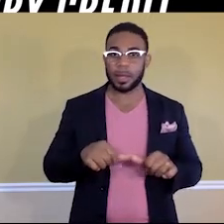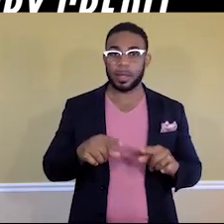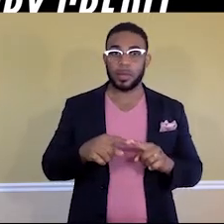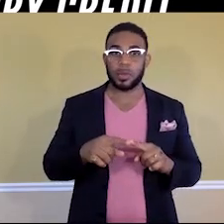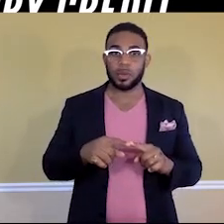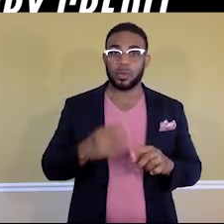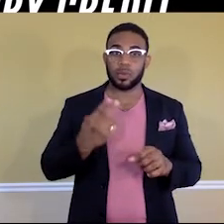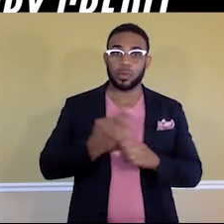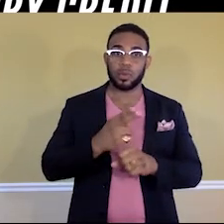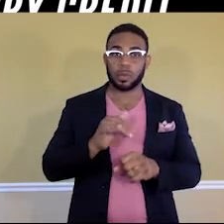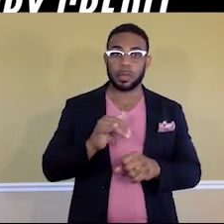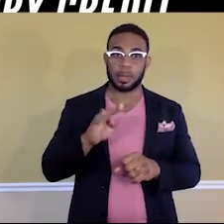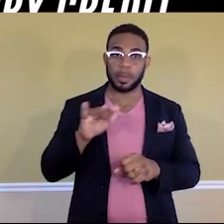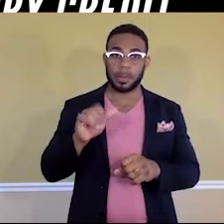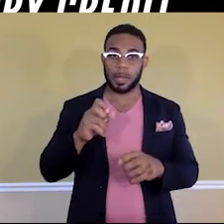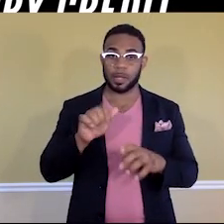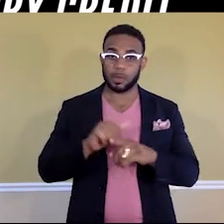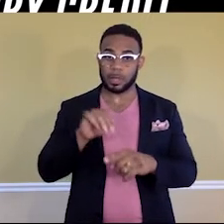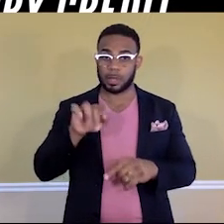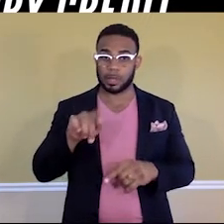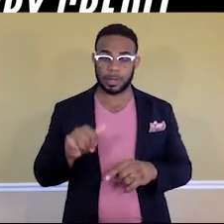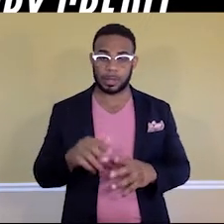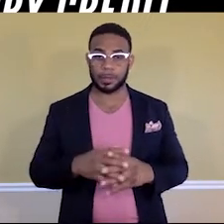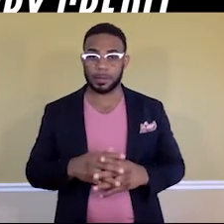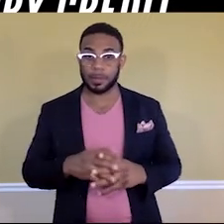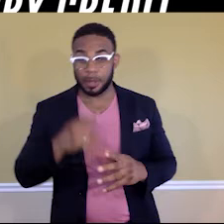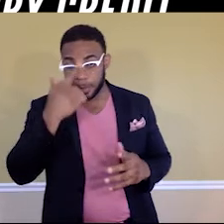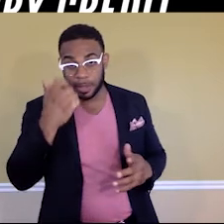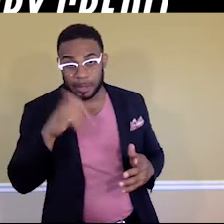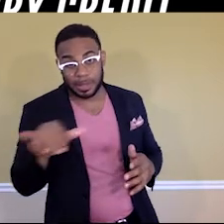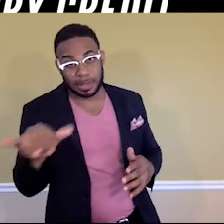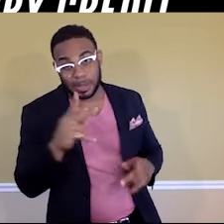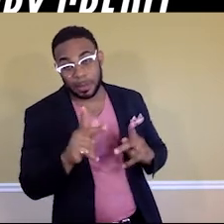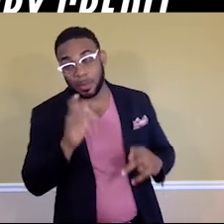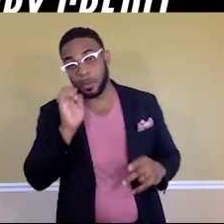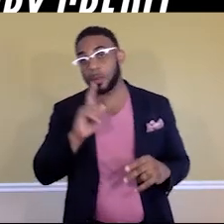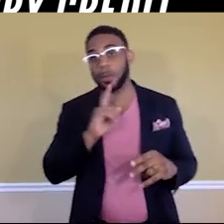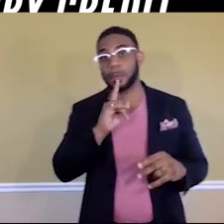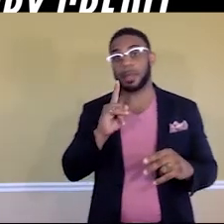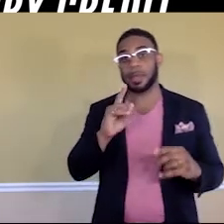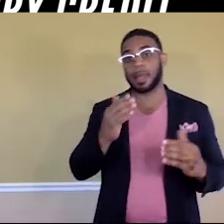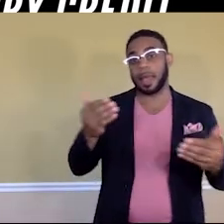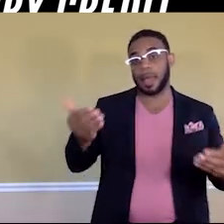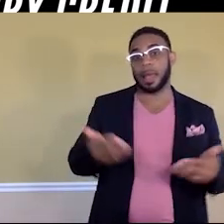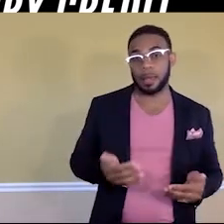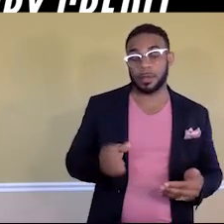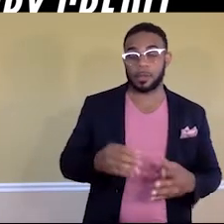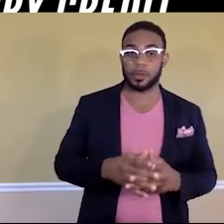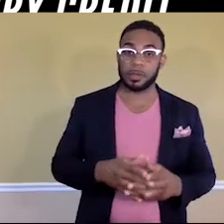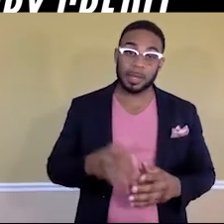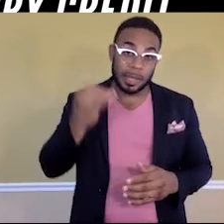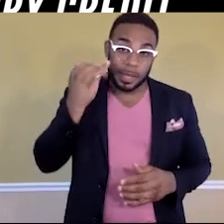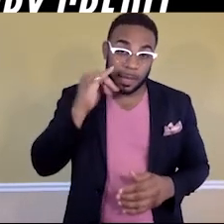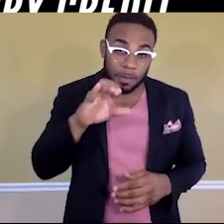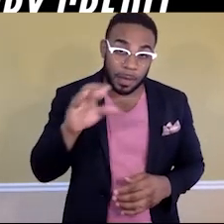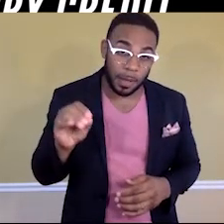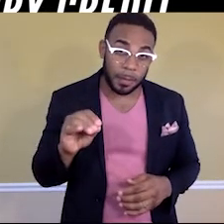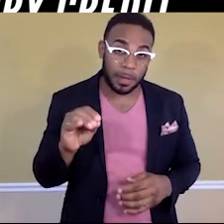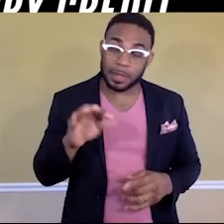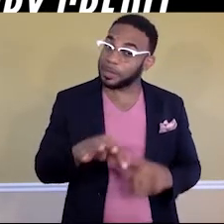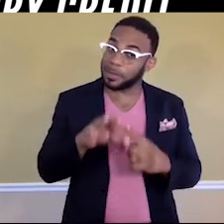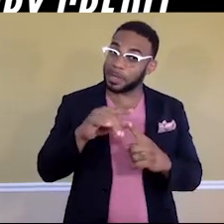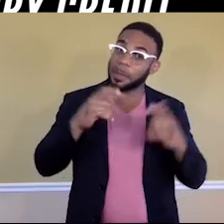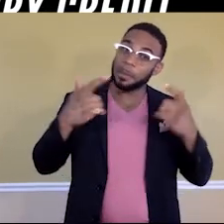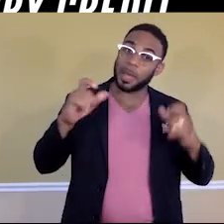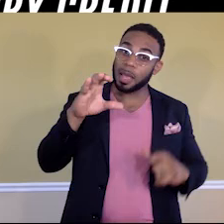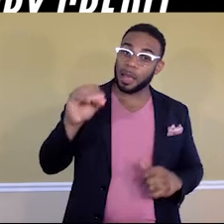to use this bias training data, because the same people are going to end up being hired. So if companies, especially